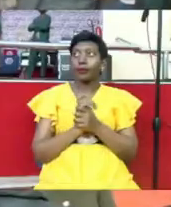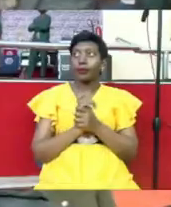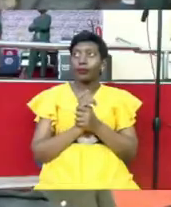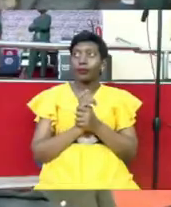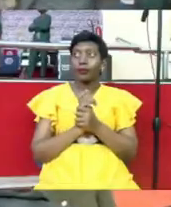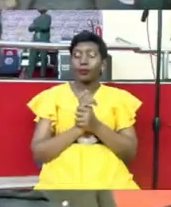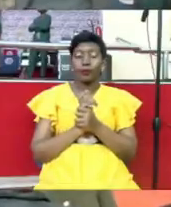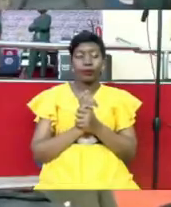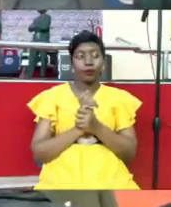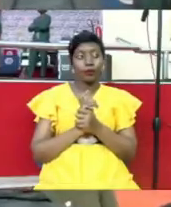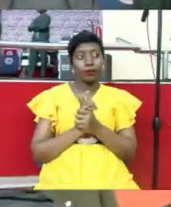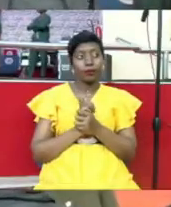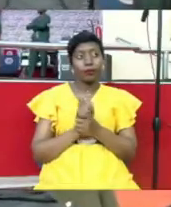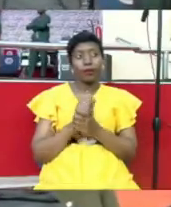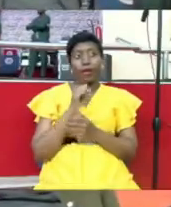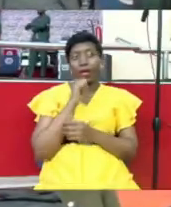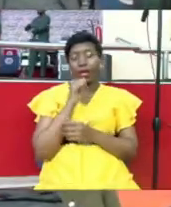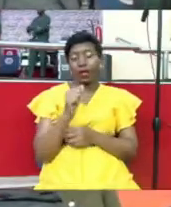Don't withhold.